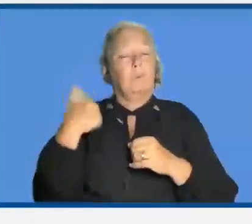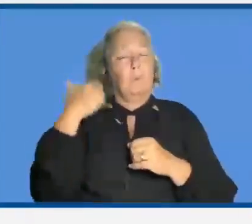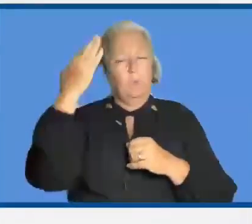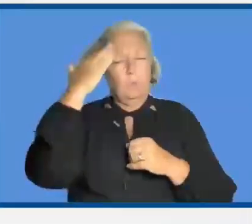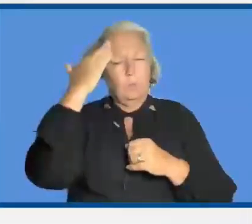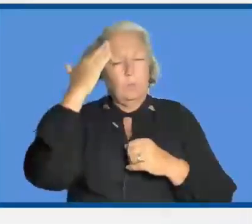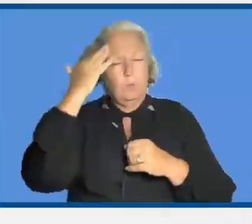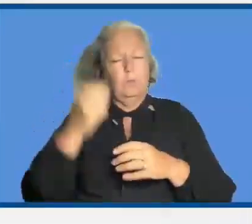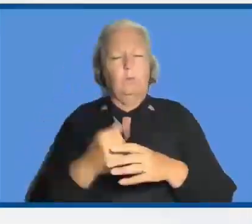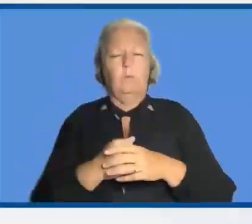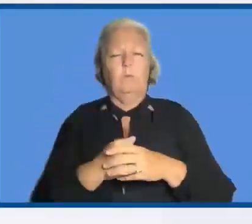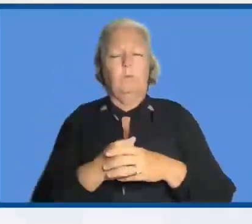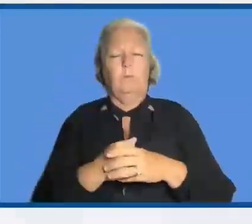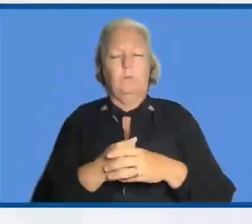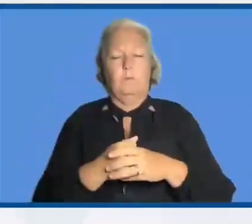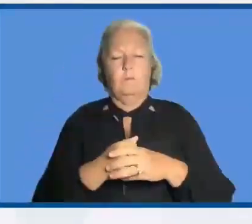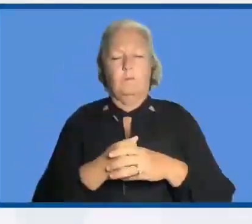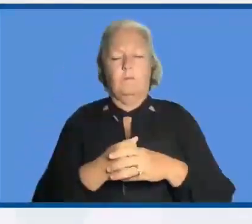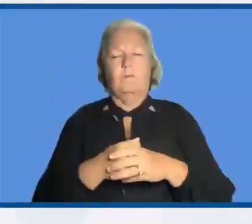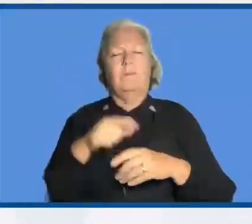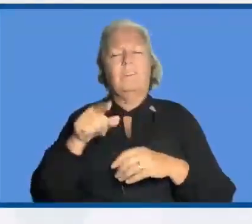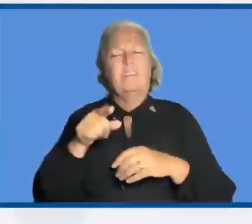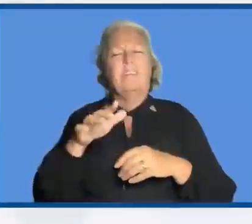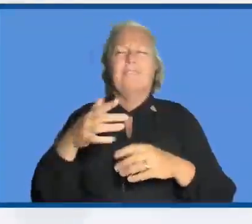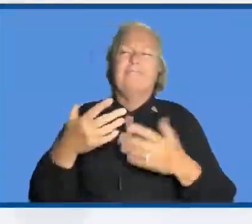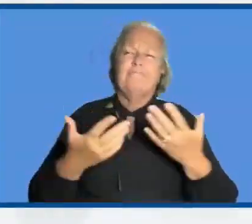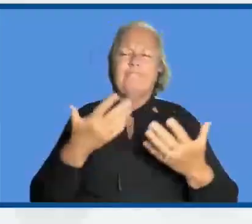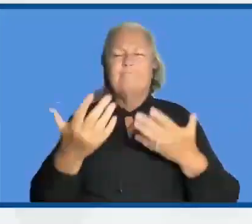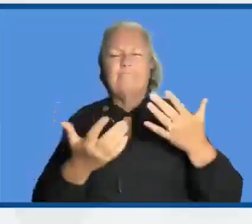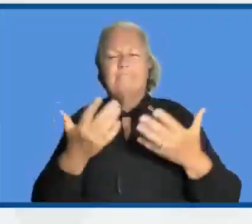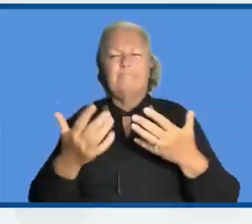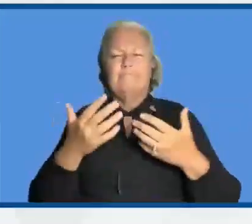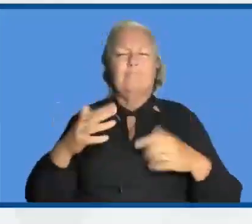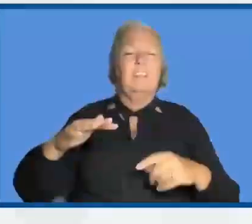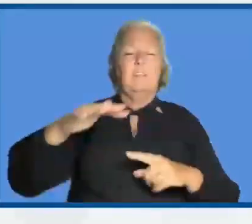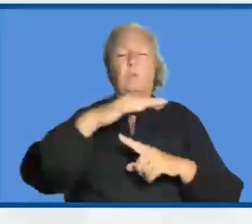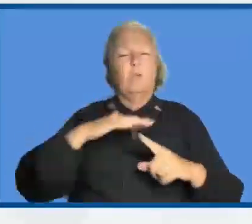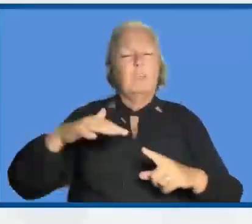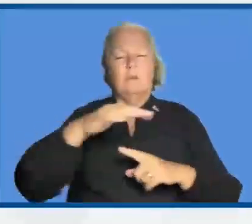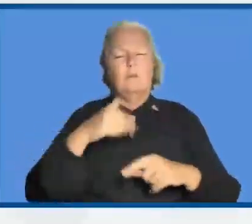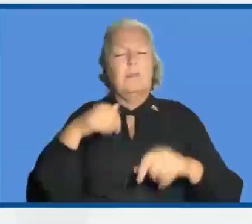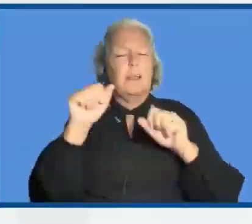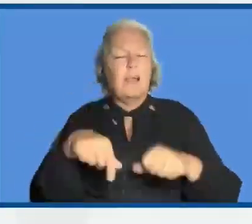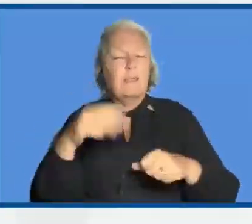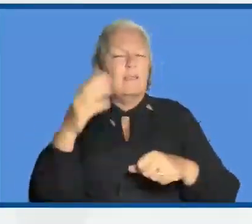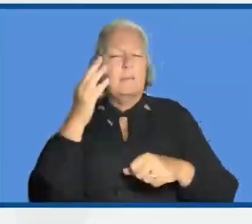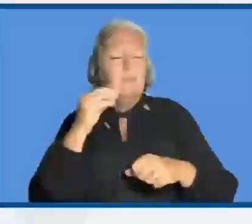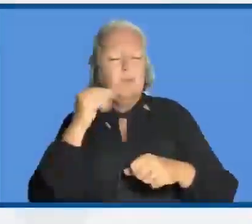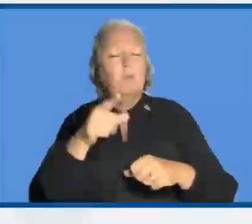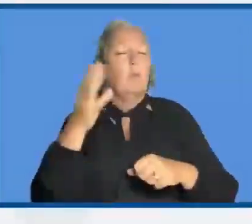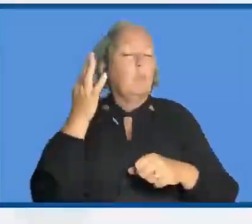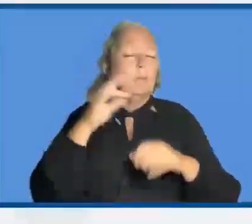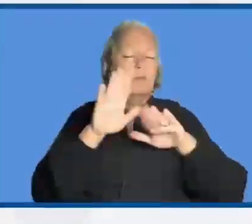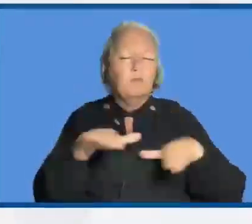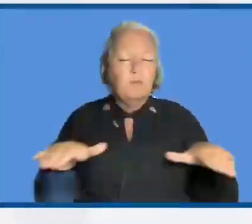that the situations we could experience and women and children will be the ones that are, were